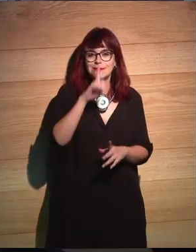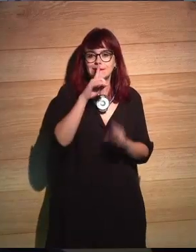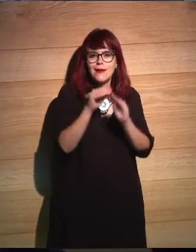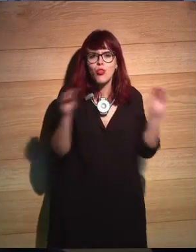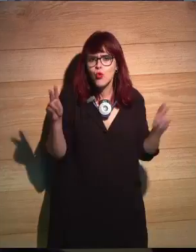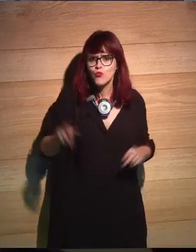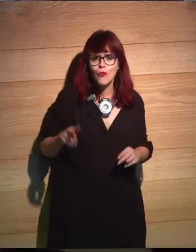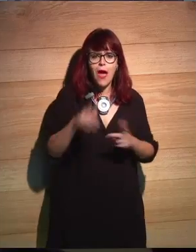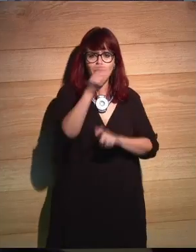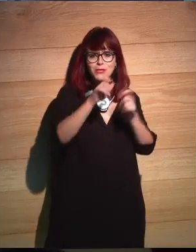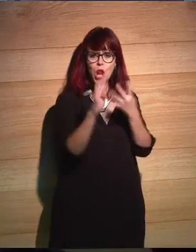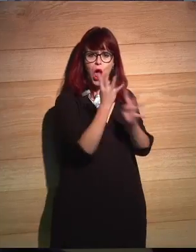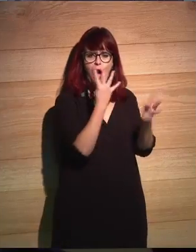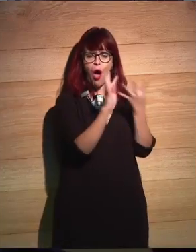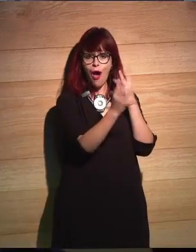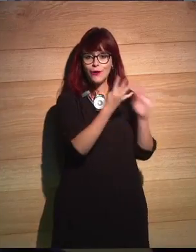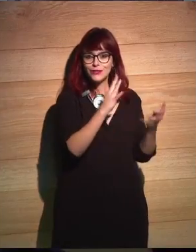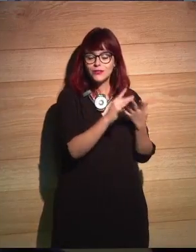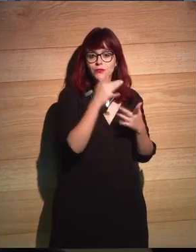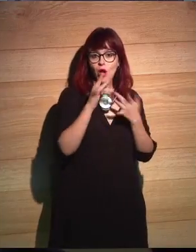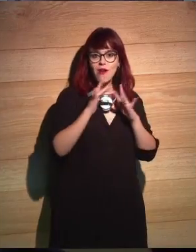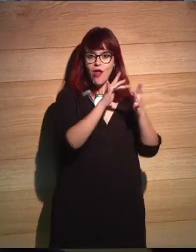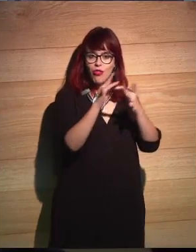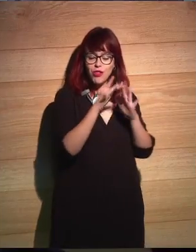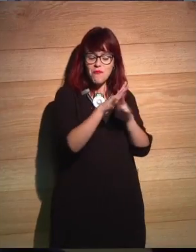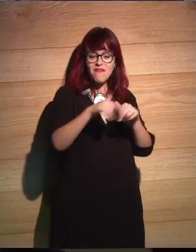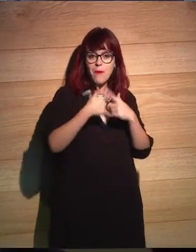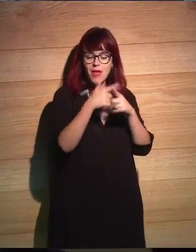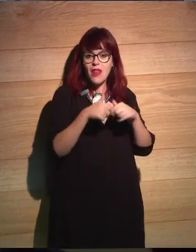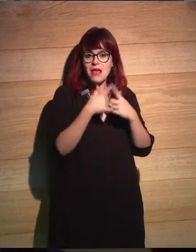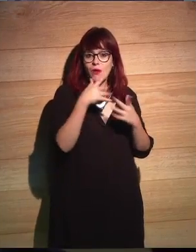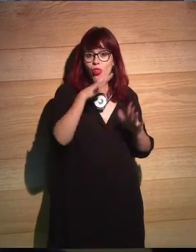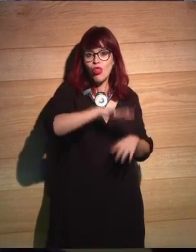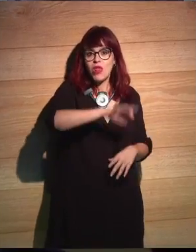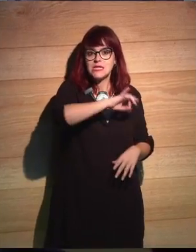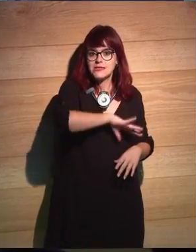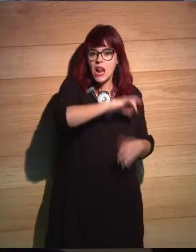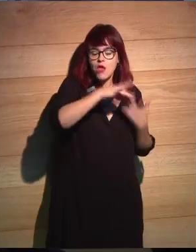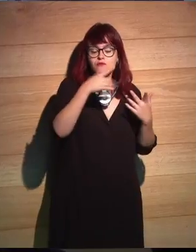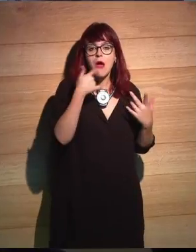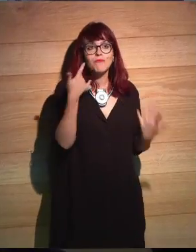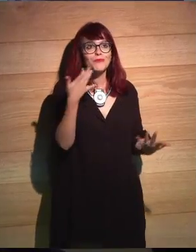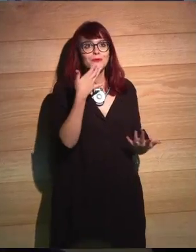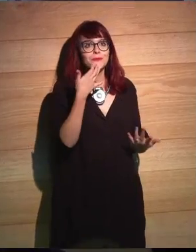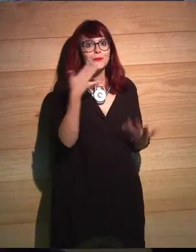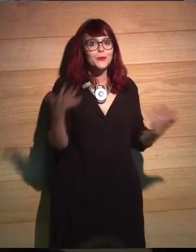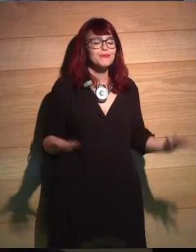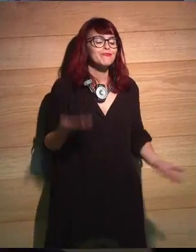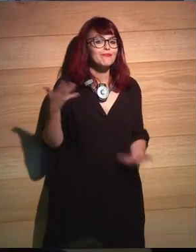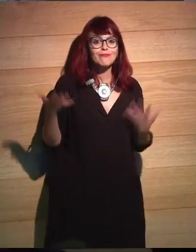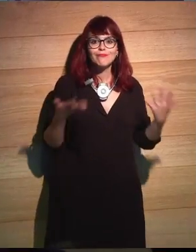his relations, his family in Chile, they when he say I'm okay, can I just be by my